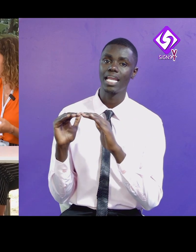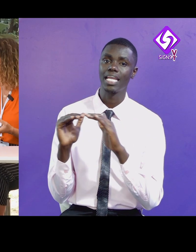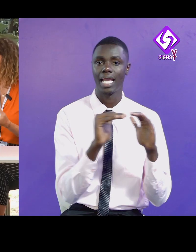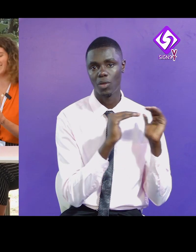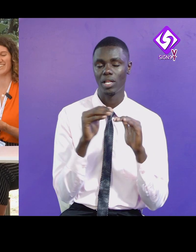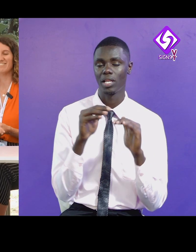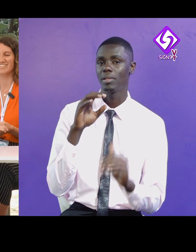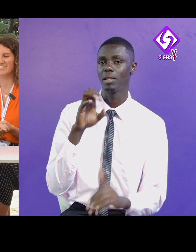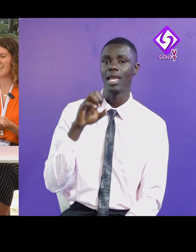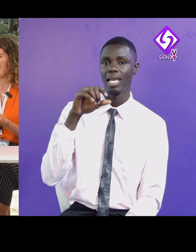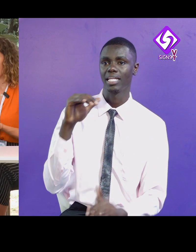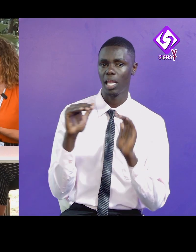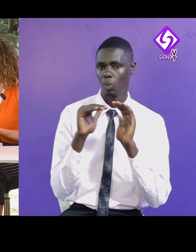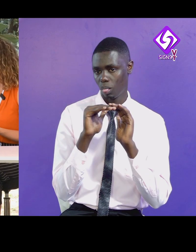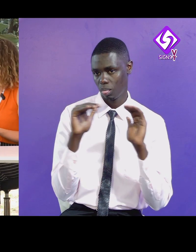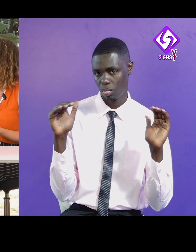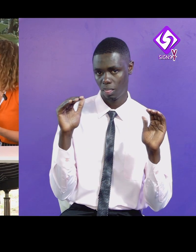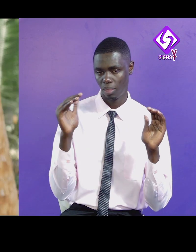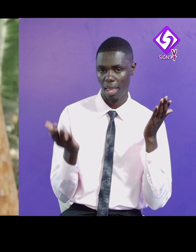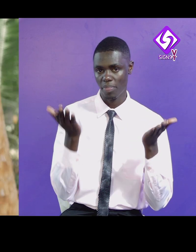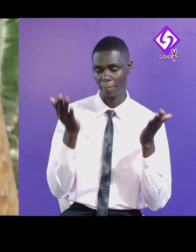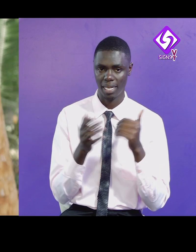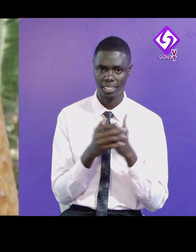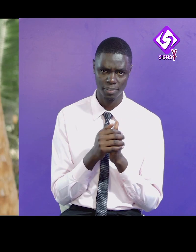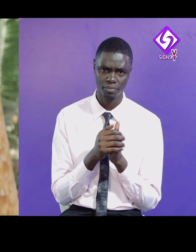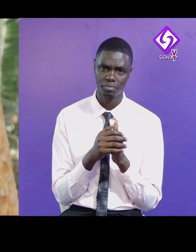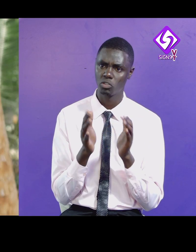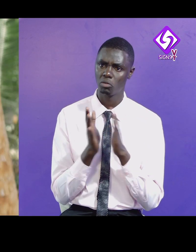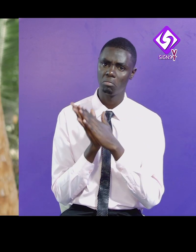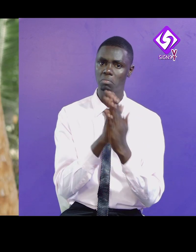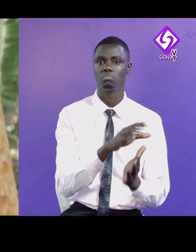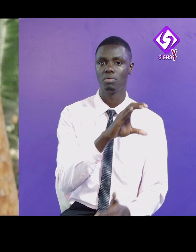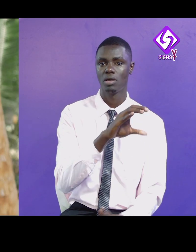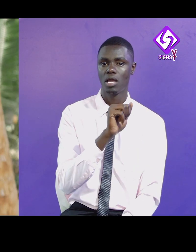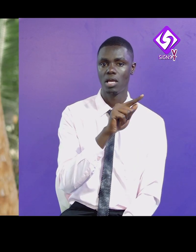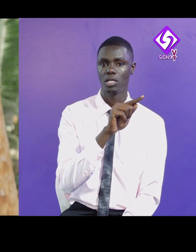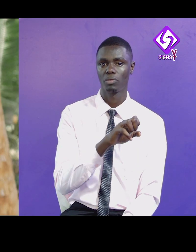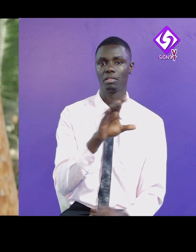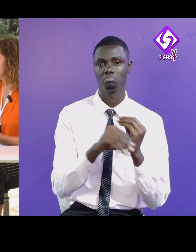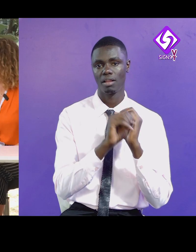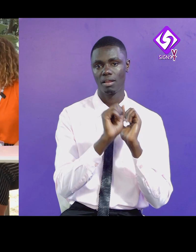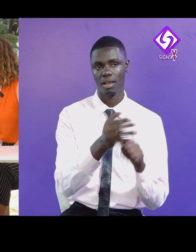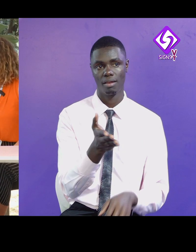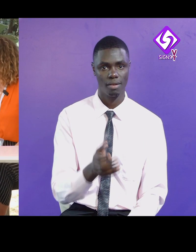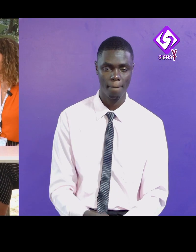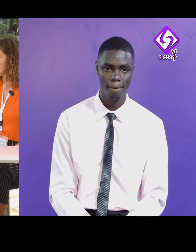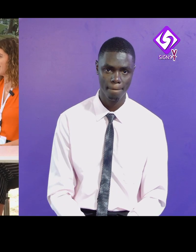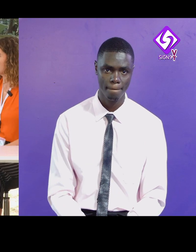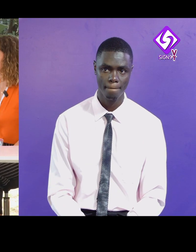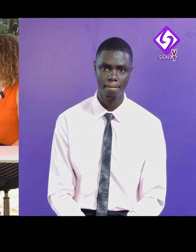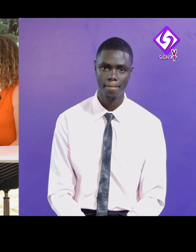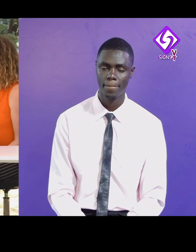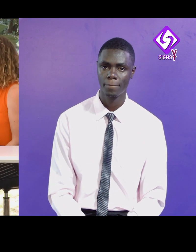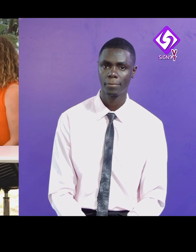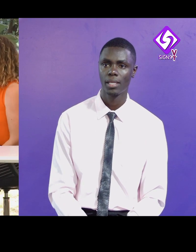equilibrium? Yeah. That's the word I was looking for. I think, and I'll hand over to Kat because I think she'll have a bit to add to that.